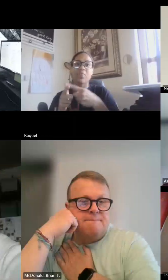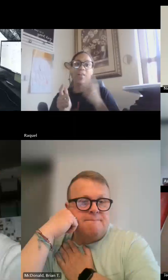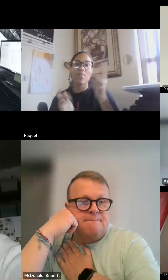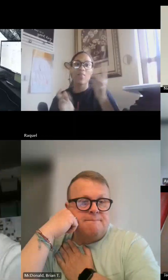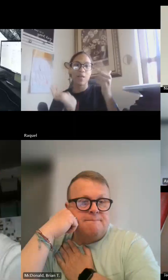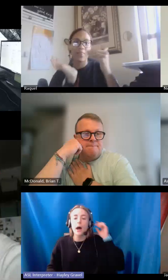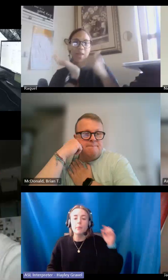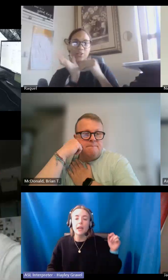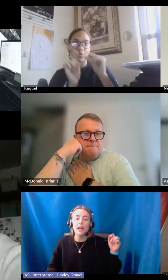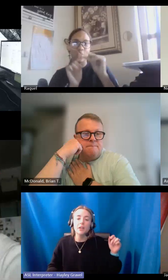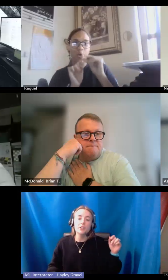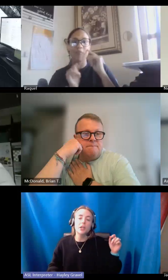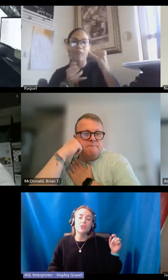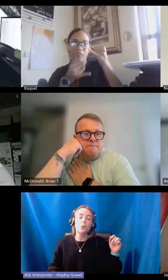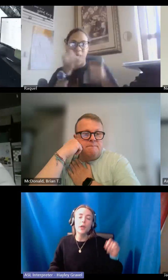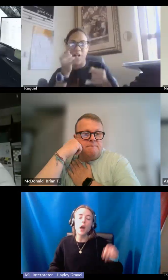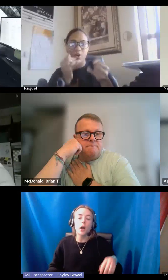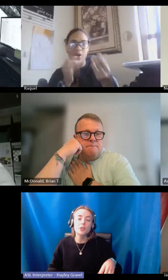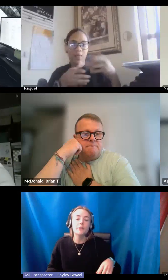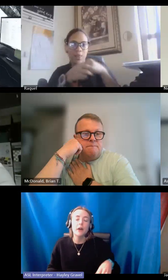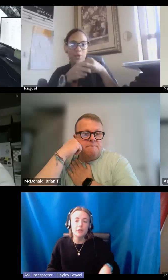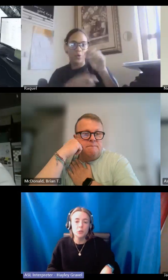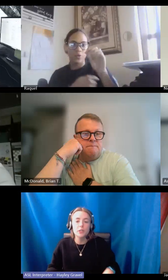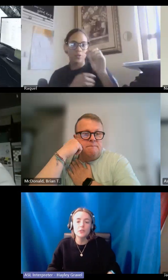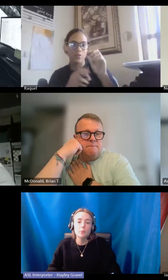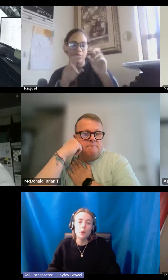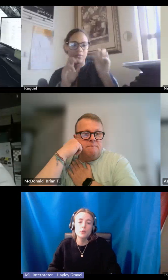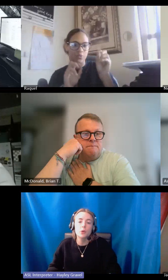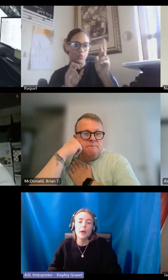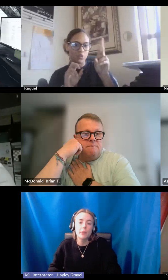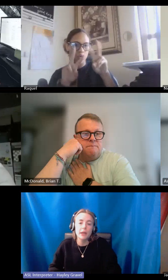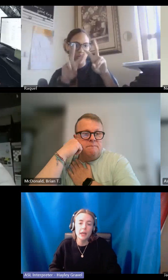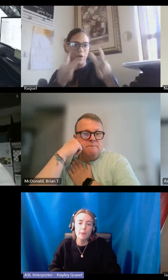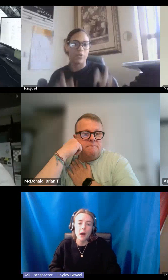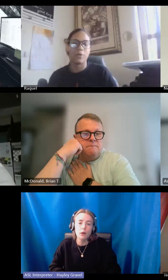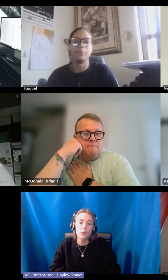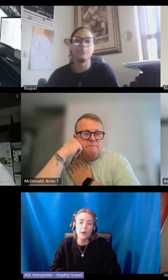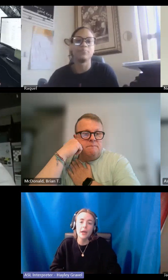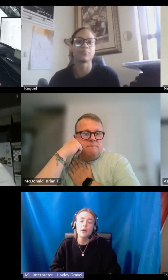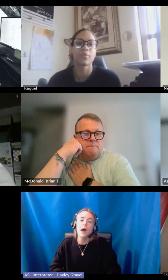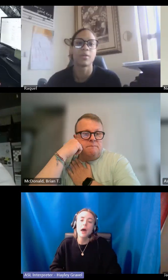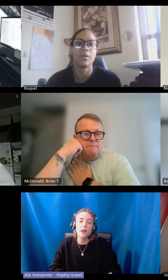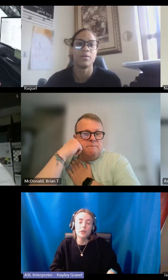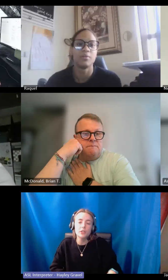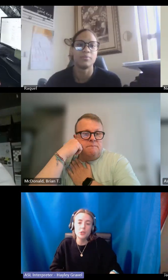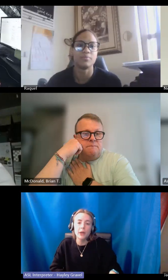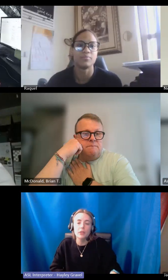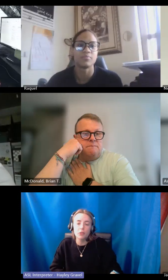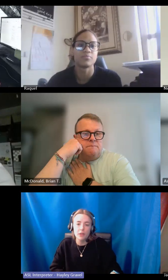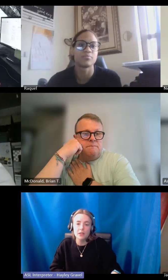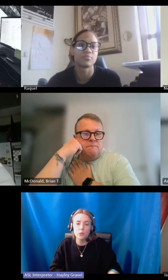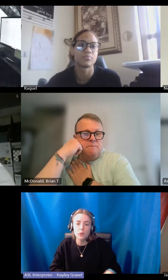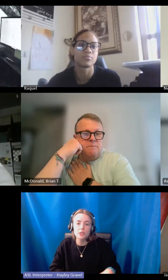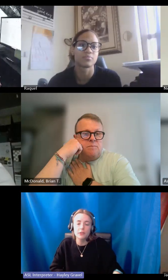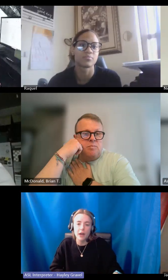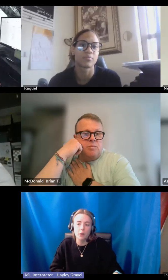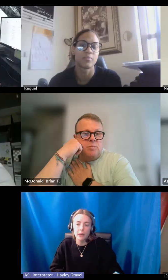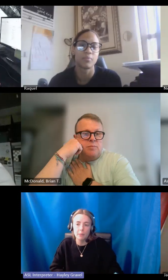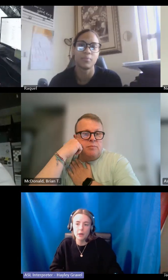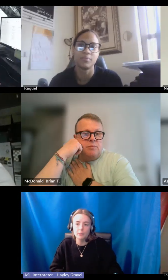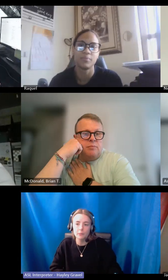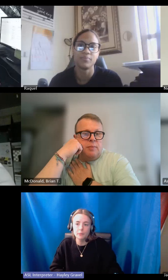I just wanted to make sure that I understood. So we are doing 500 words for the proposal and making a PowerPoint, and then we're doing the 3,000